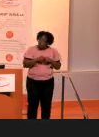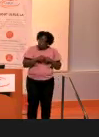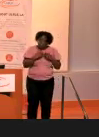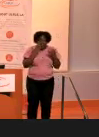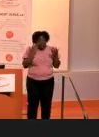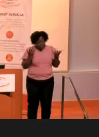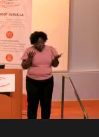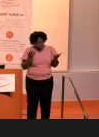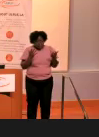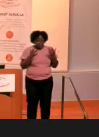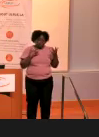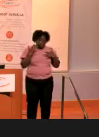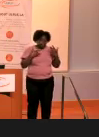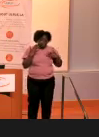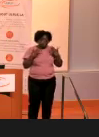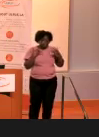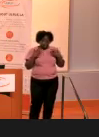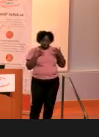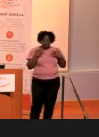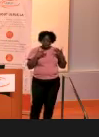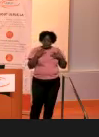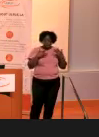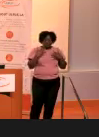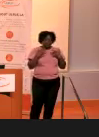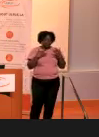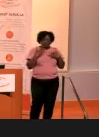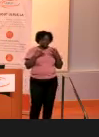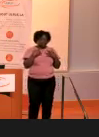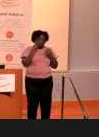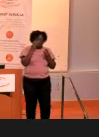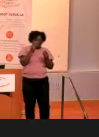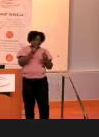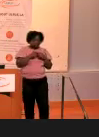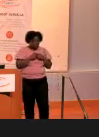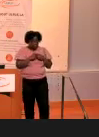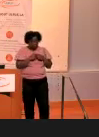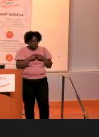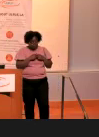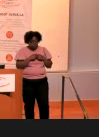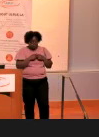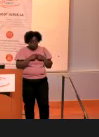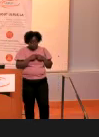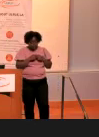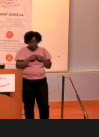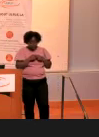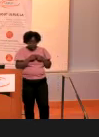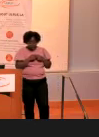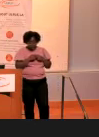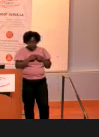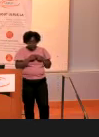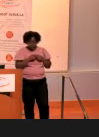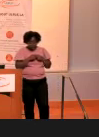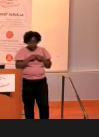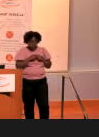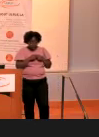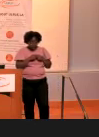really, really exciting data about where we are going or potentially going in the field. And then I